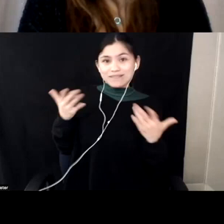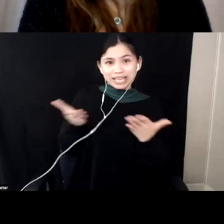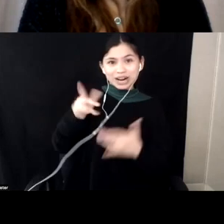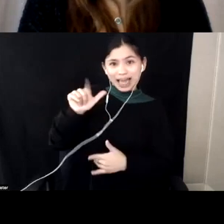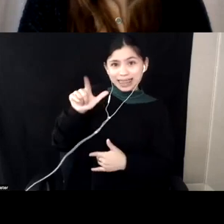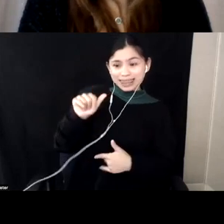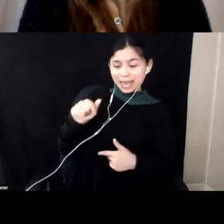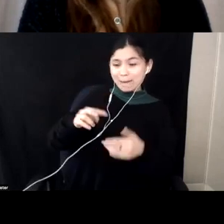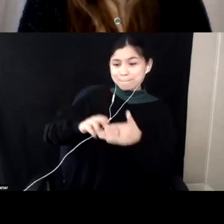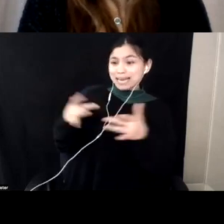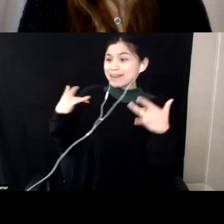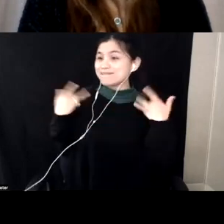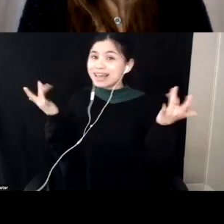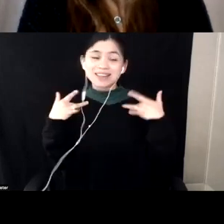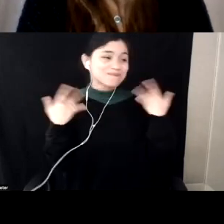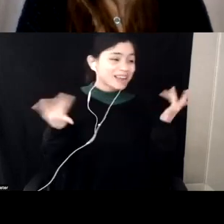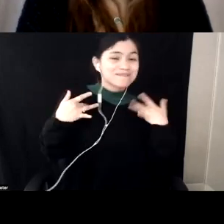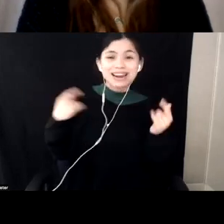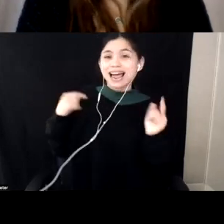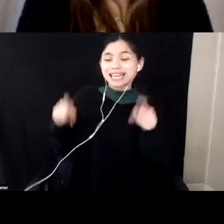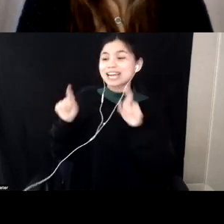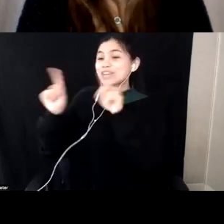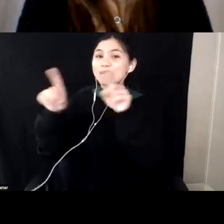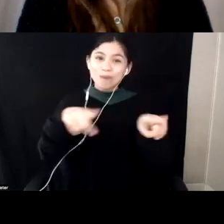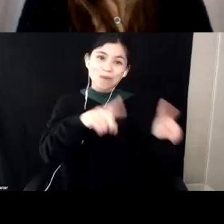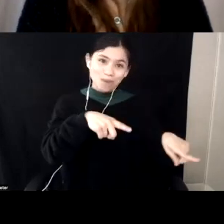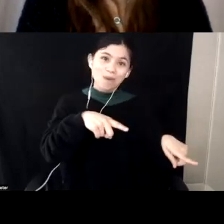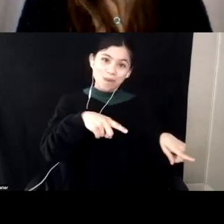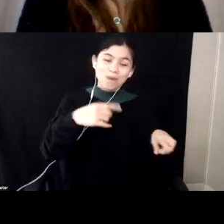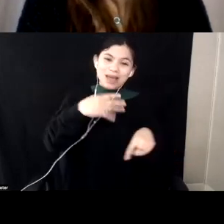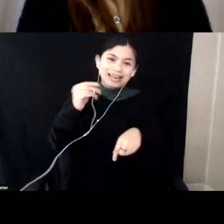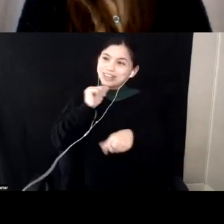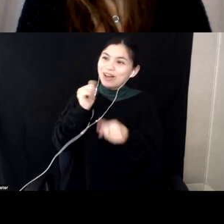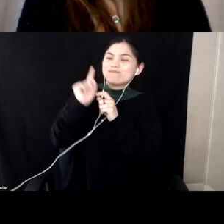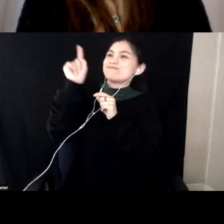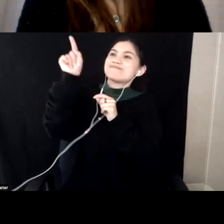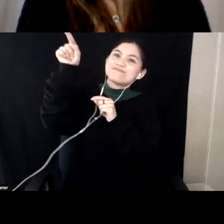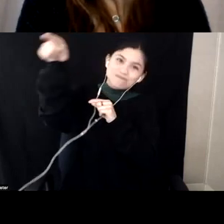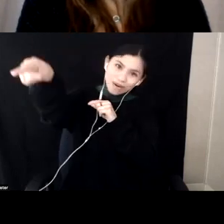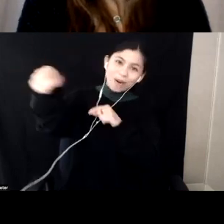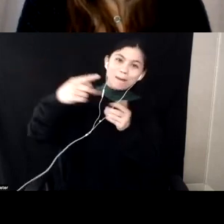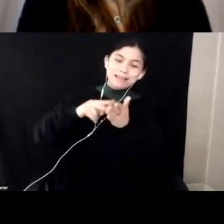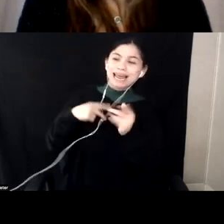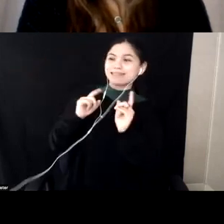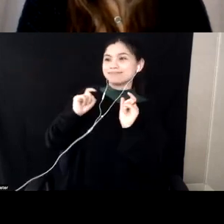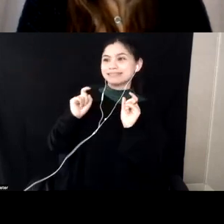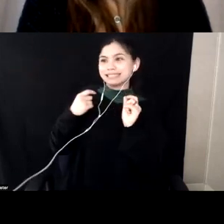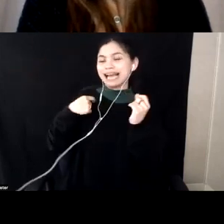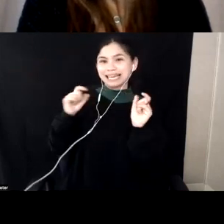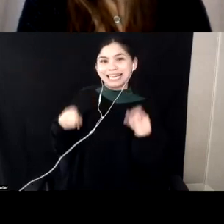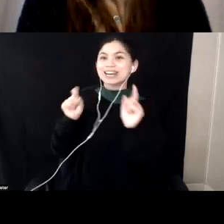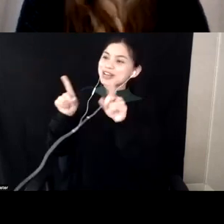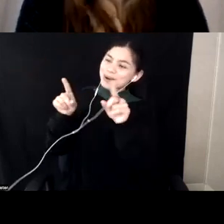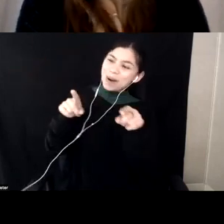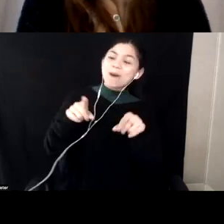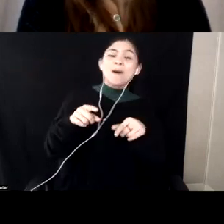of events not far, so we get to go see it. I do not always have